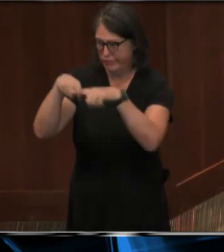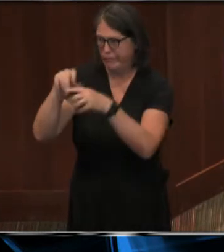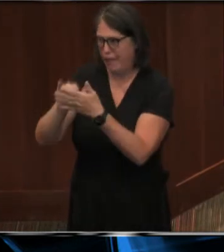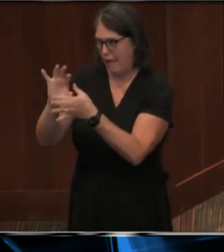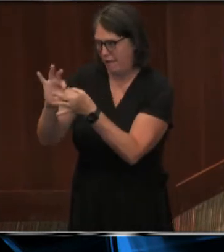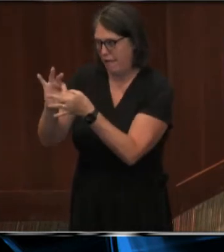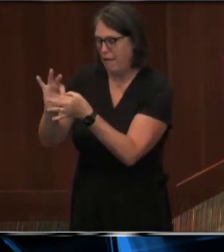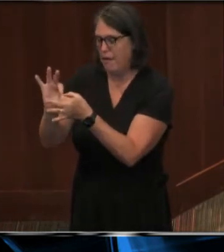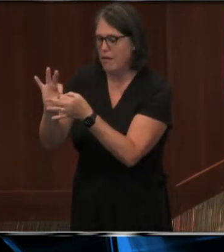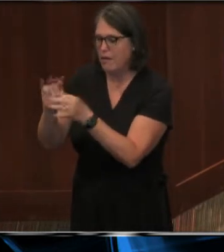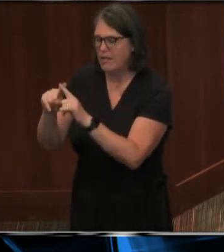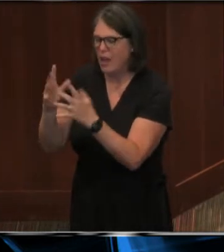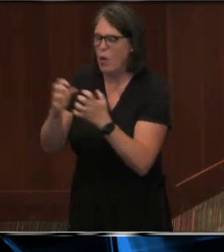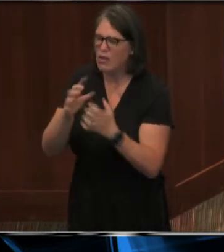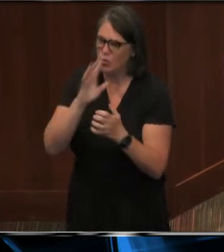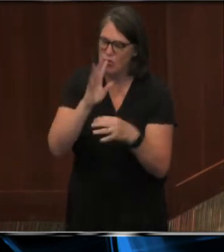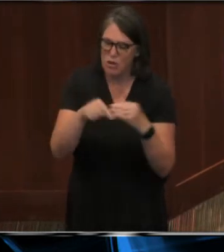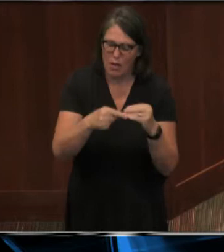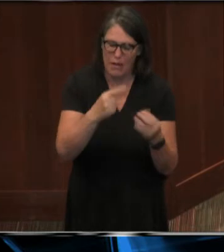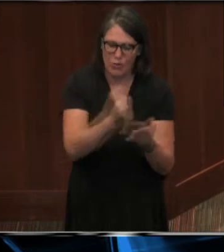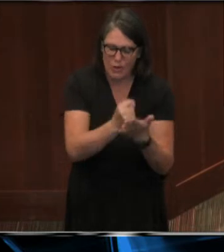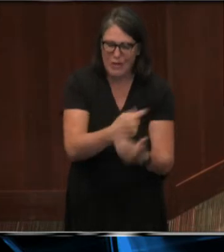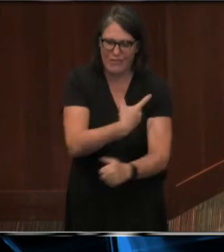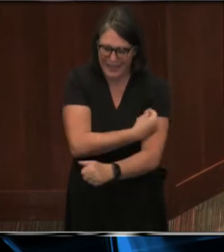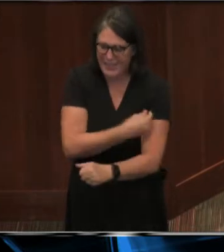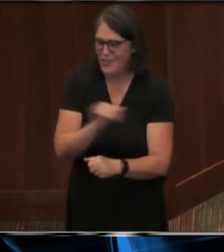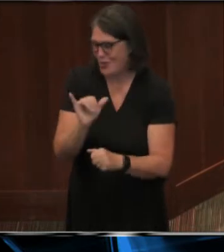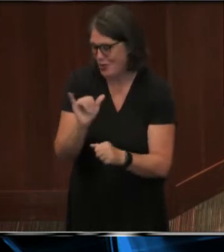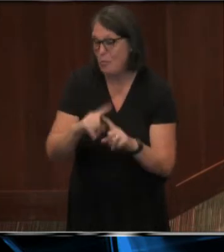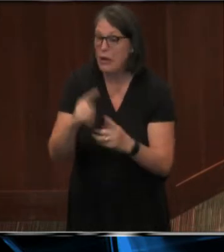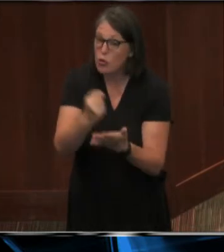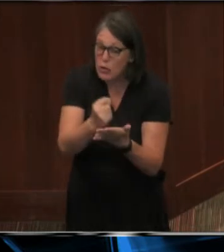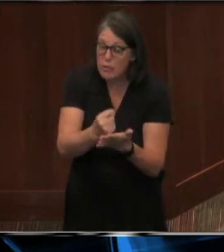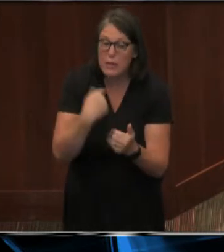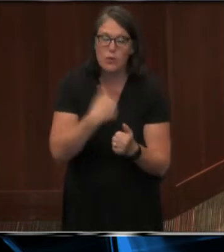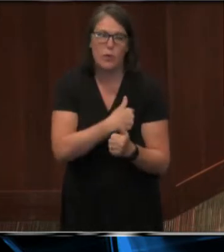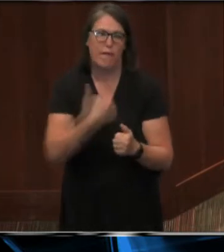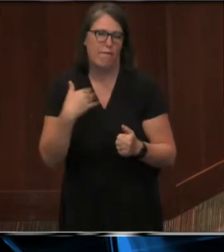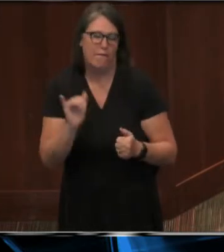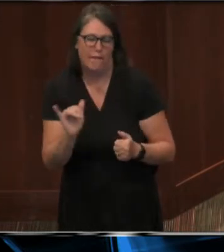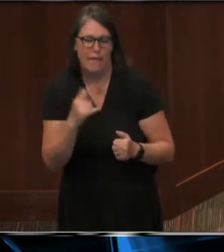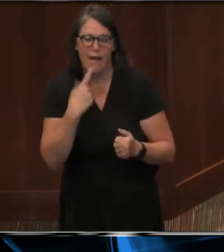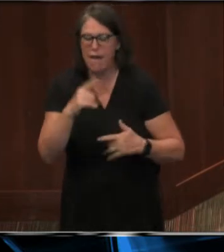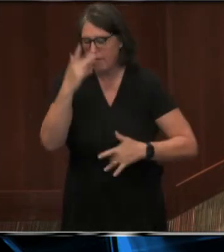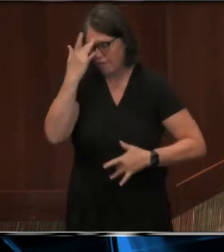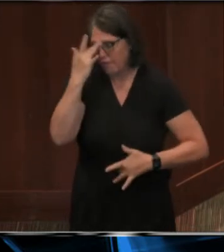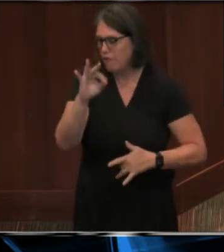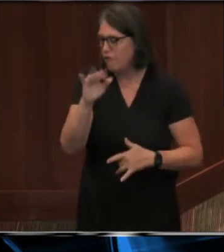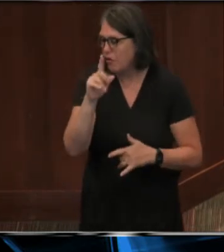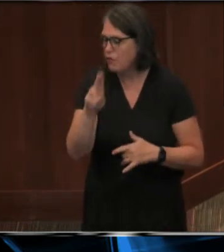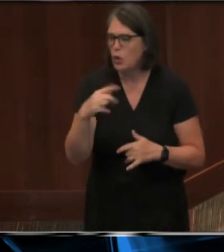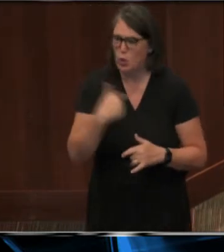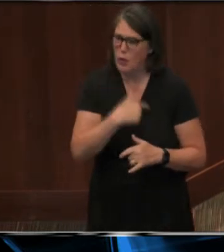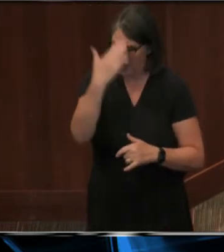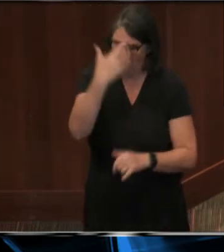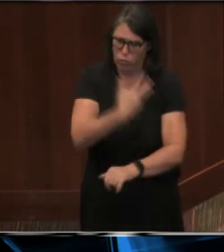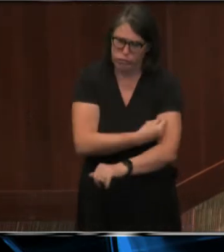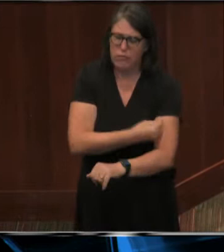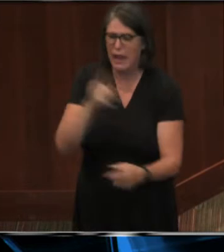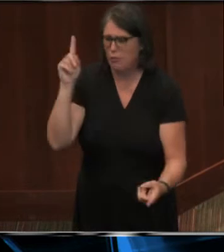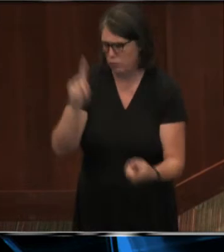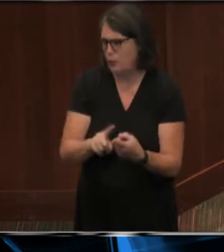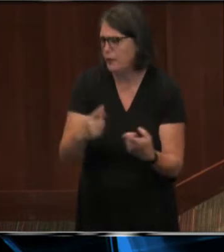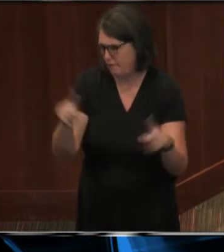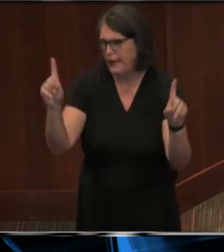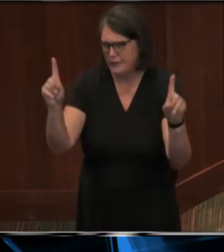I want to quickly touch on treatment and vaccination. And treatments we have, like for influenza, we have Tamiflu, and we know it's quite effective in decreasing